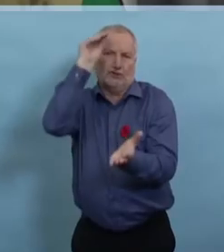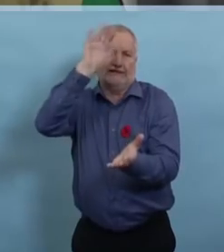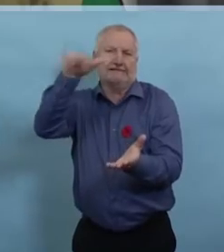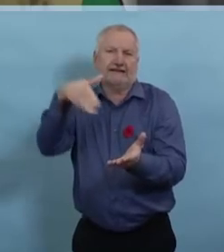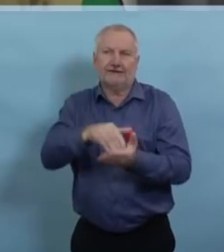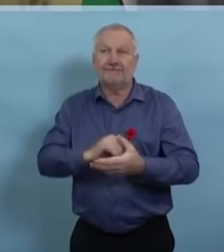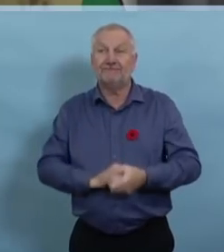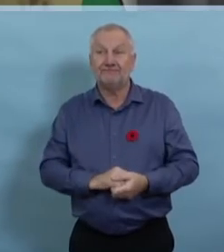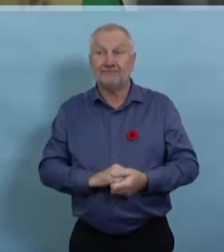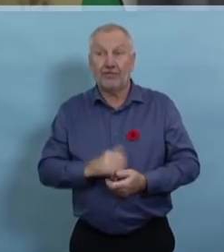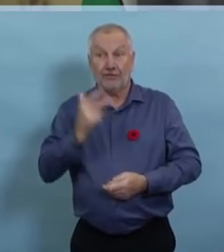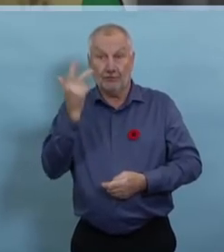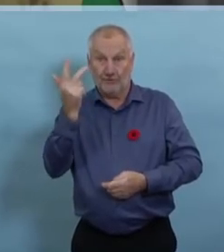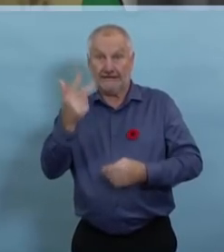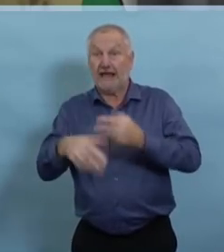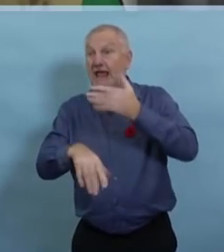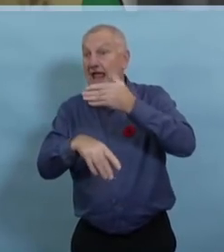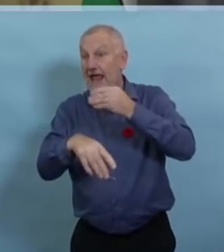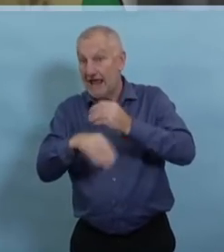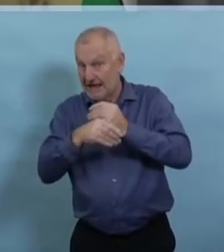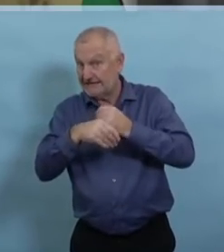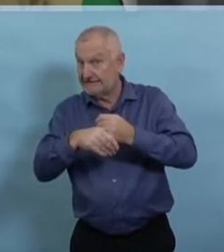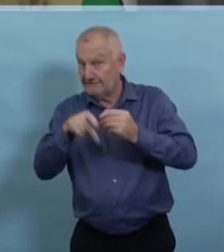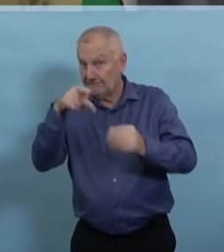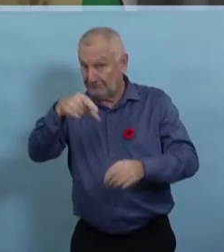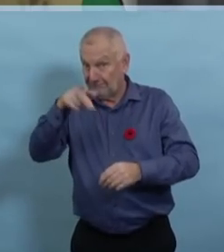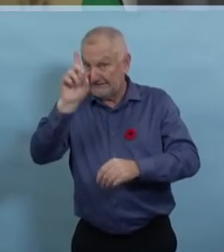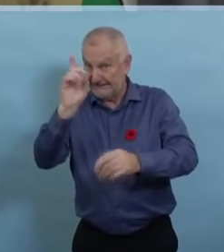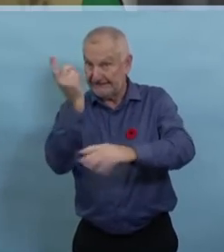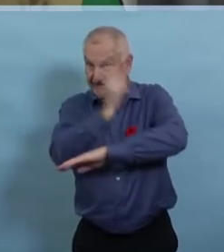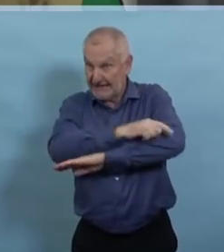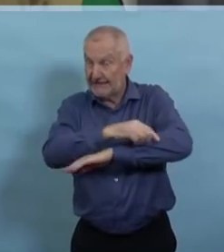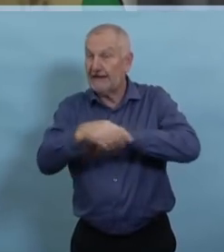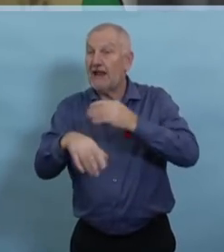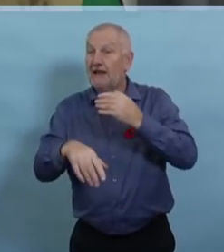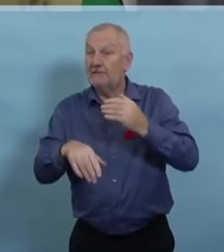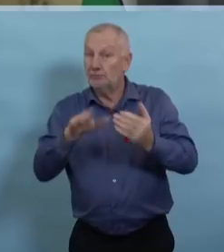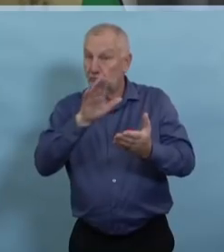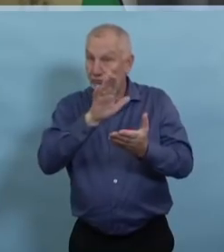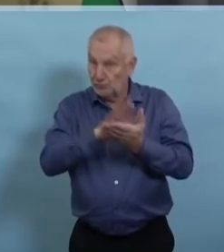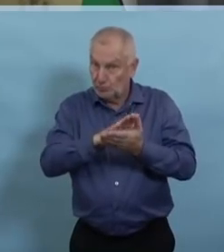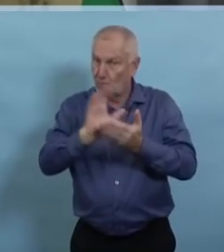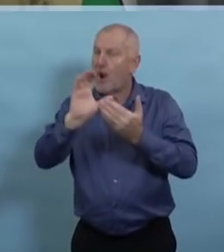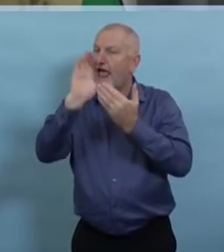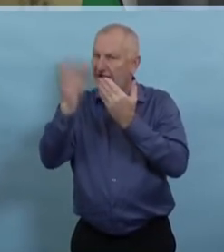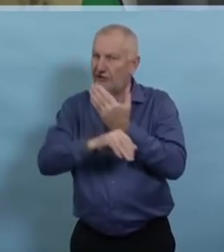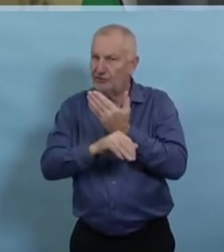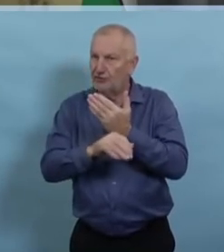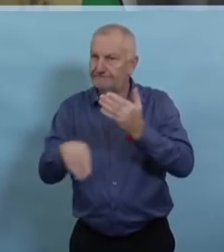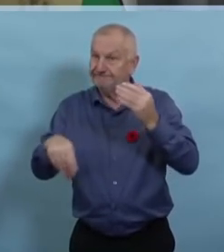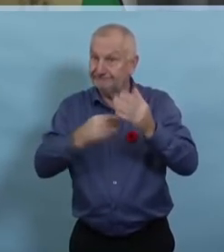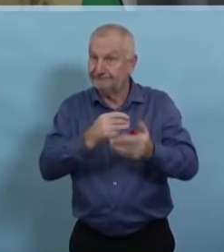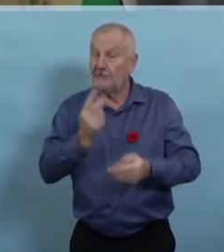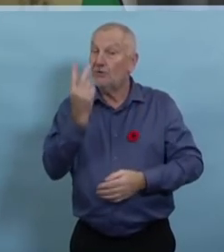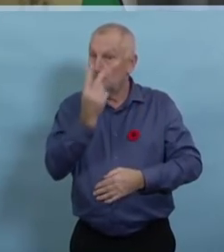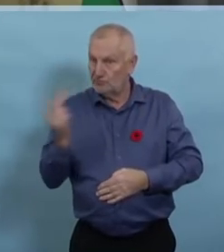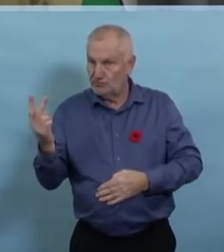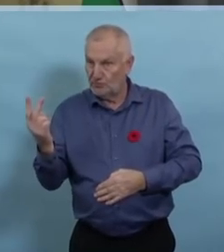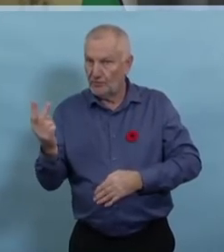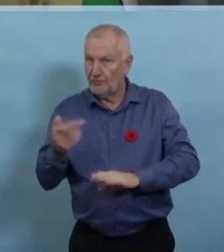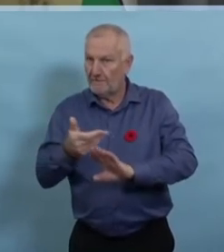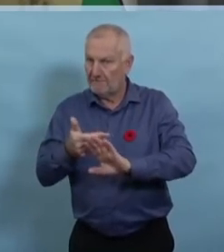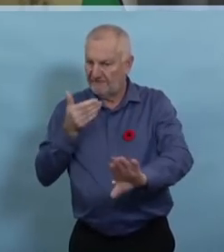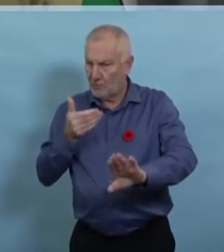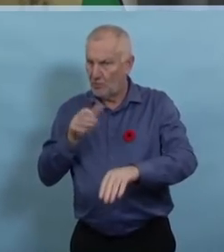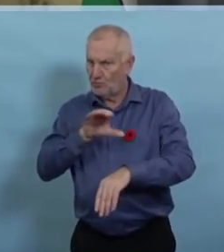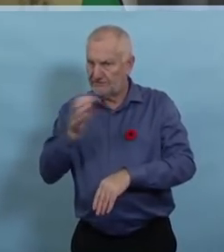will be added to the school calendar. Again, two of which we're asking they be put into the calendar before Christmas at the